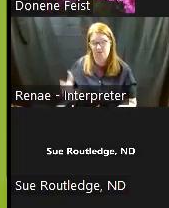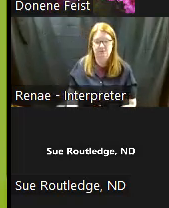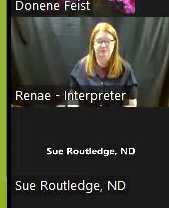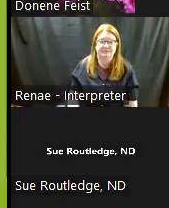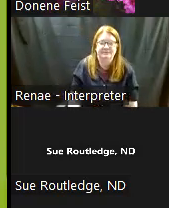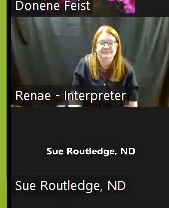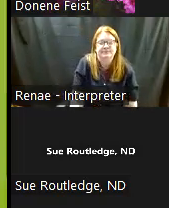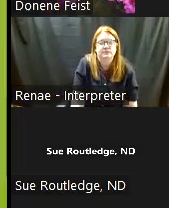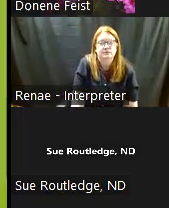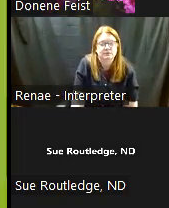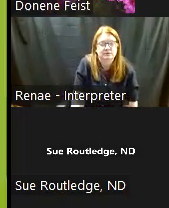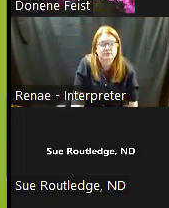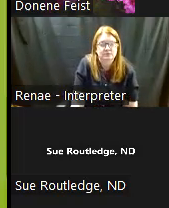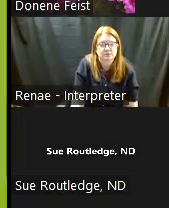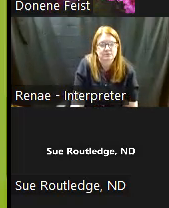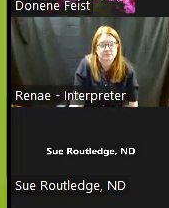Next.